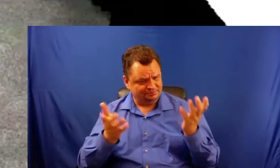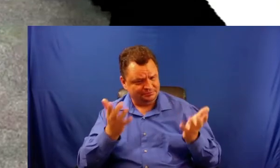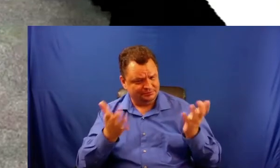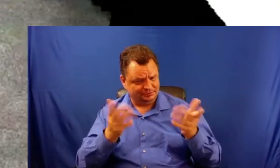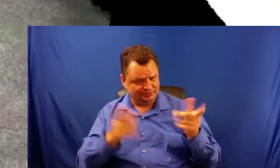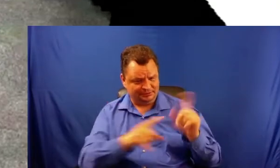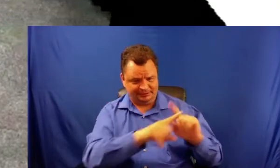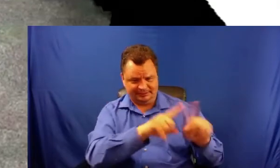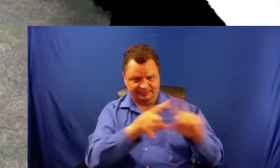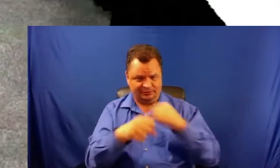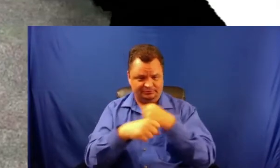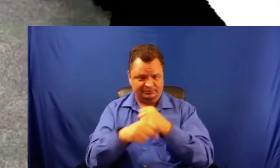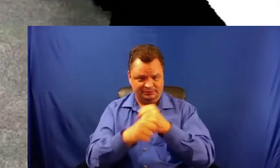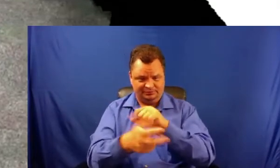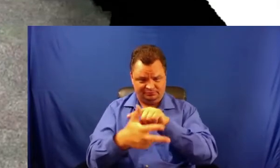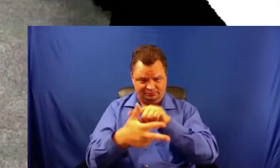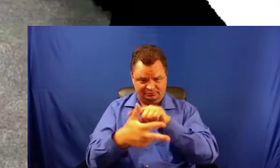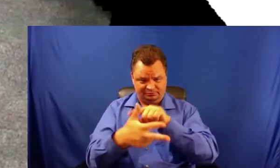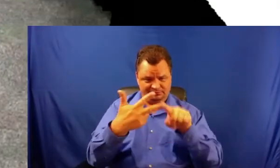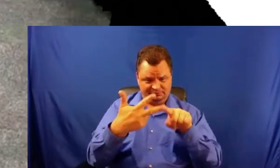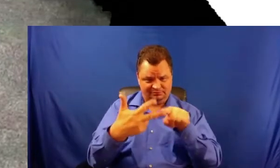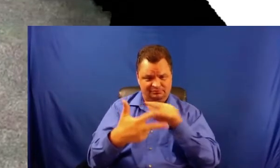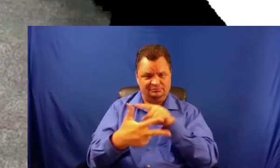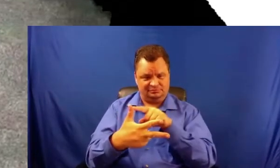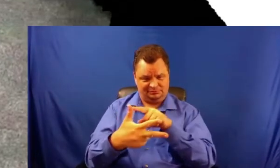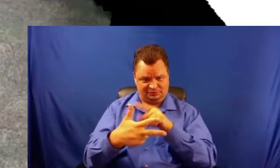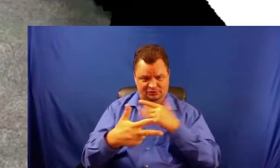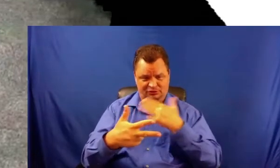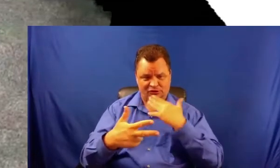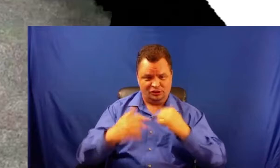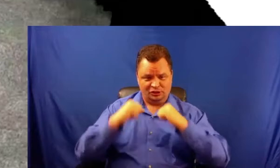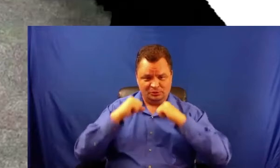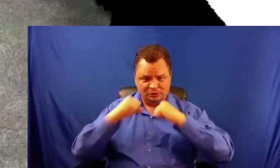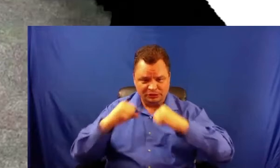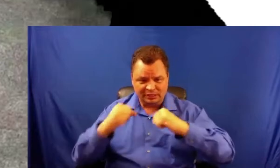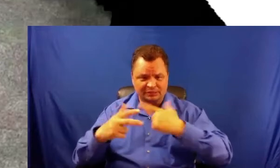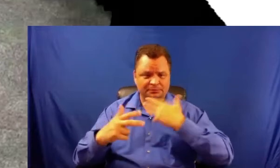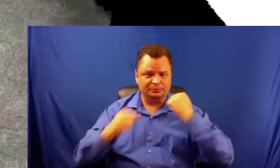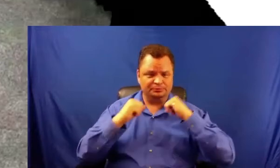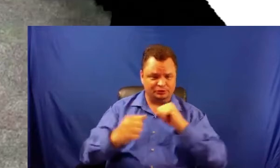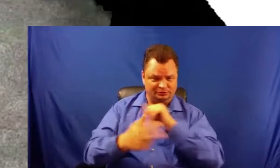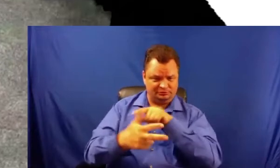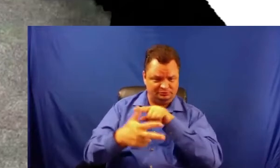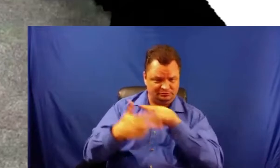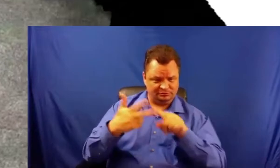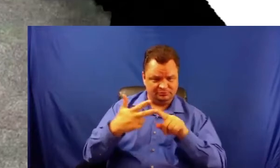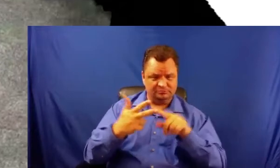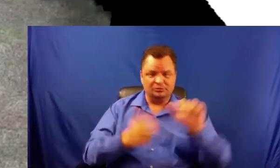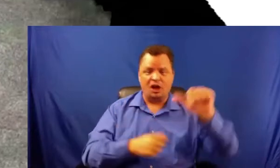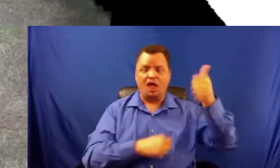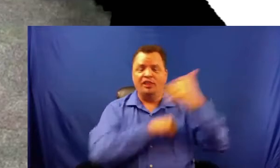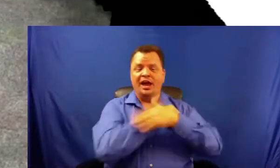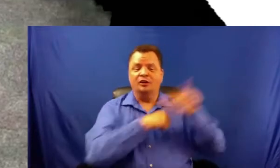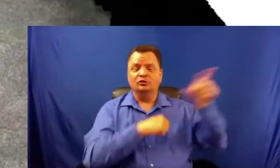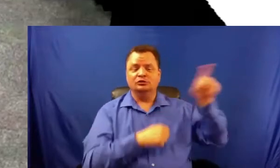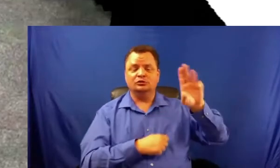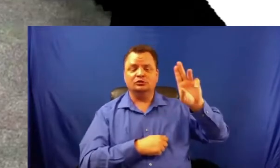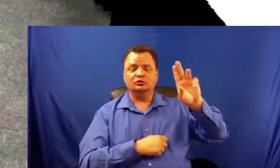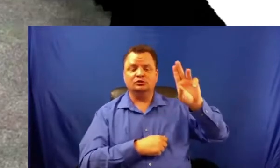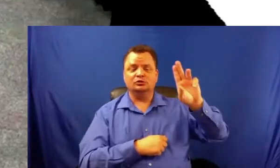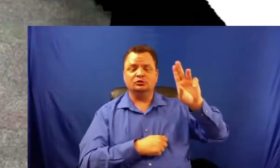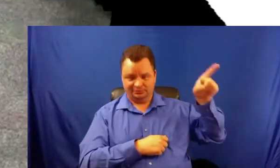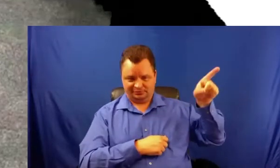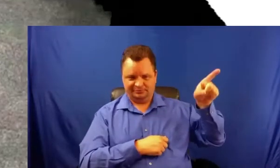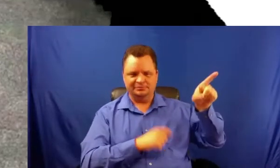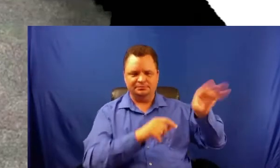That's a great question. There are in other countries, UK in specific, they chose that as a strategy. In the United States, our strategy was to